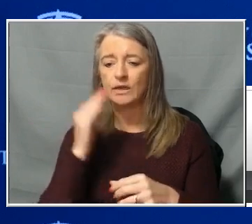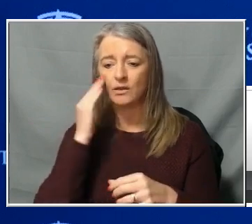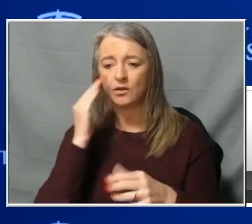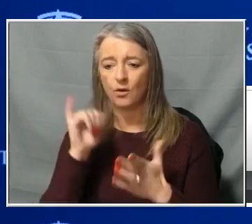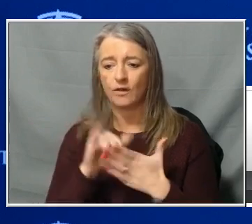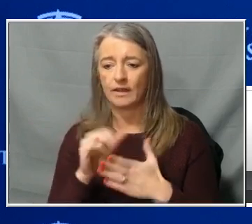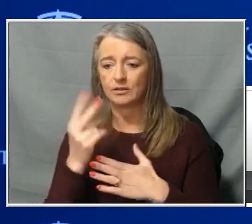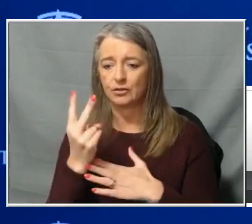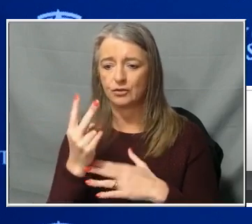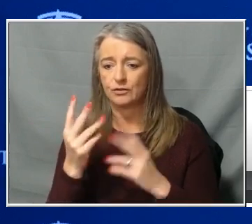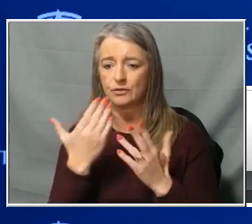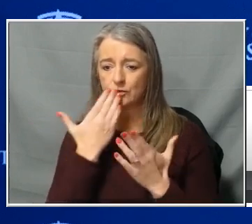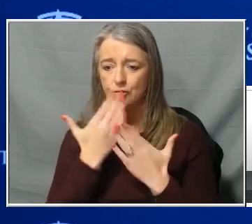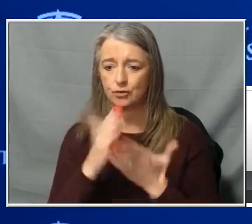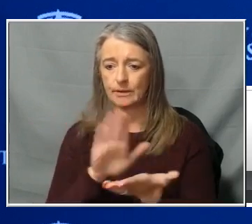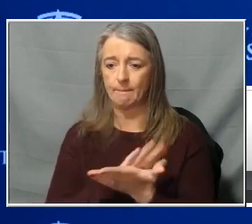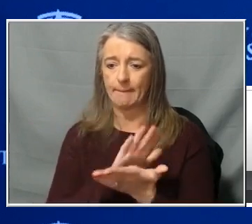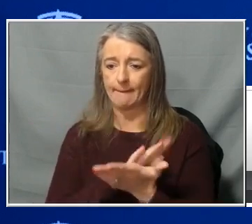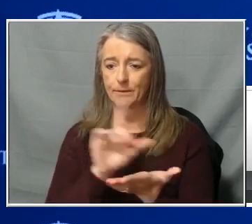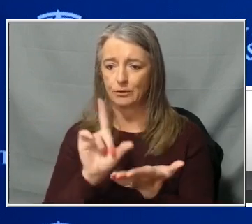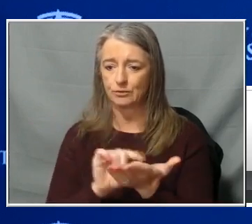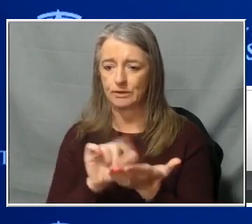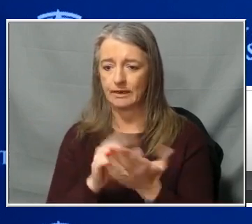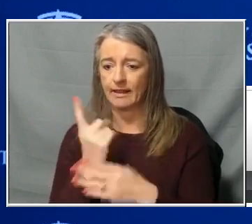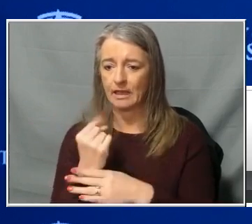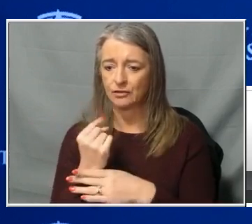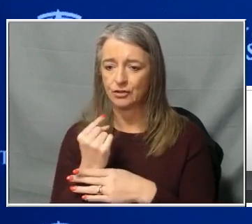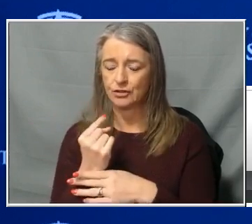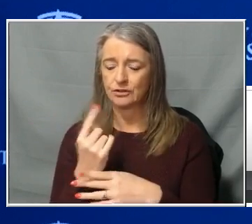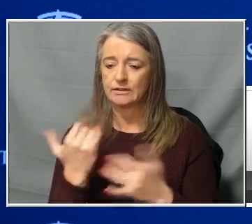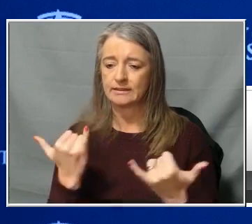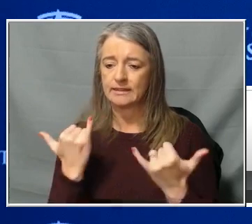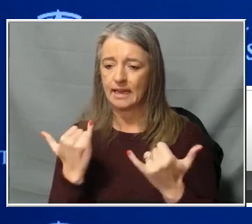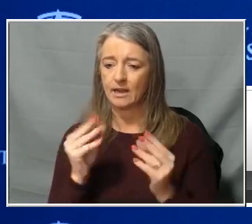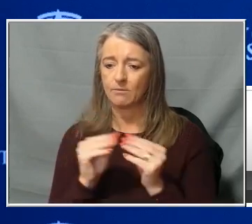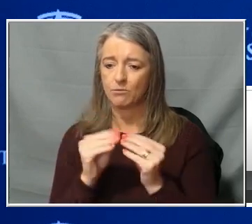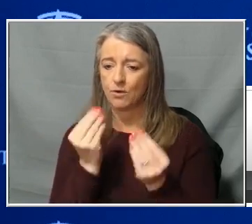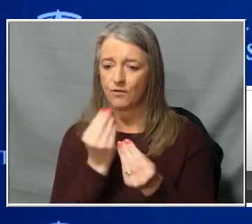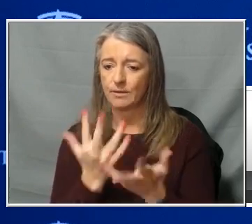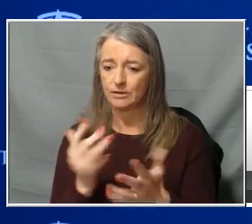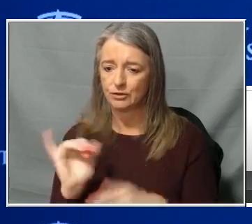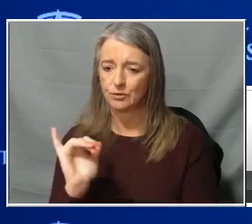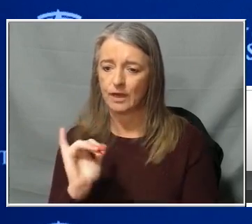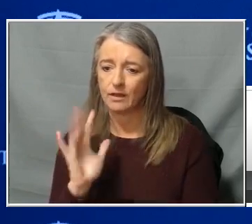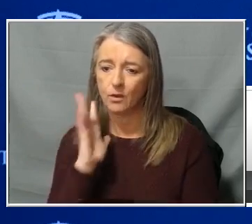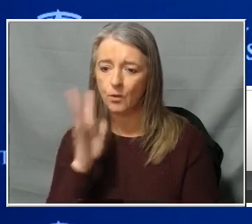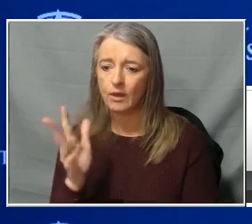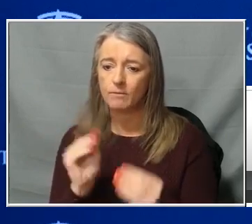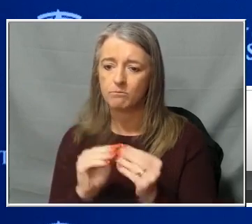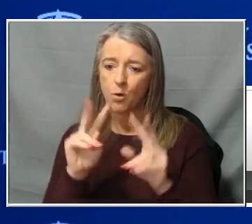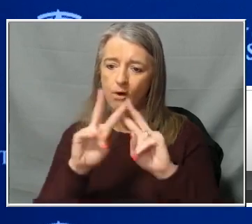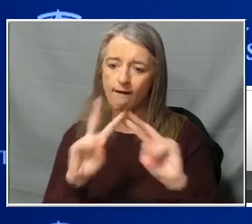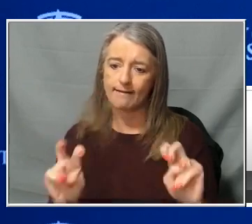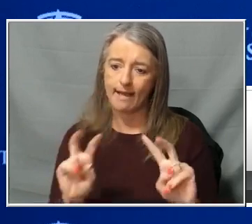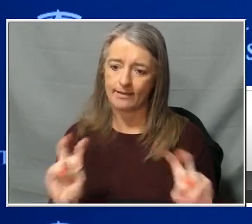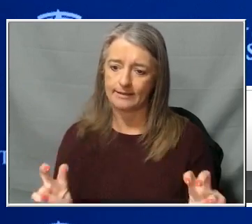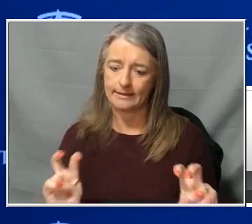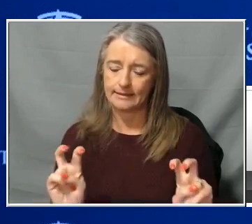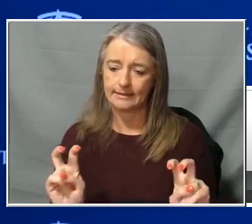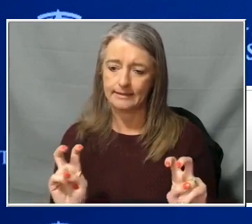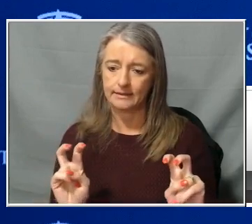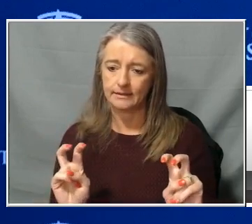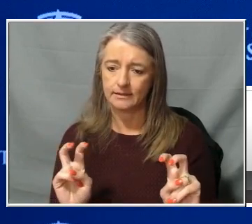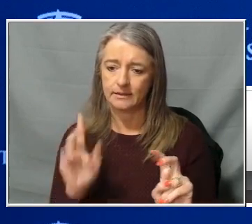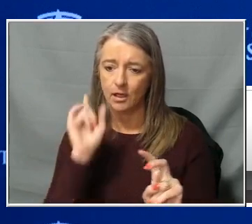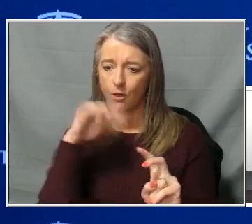2 very good papers in the middle part of last year. This now is more information as well. There will be some more analysis of that. But it's really